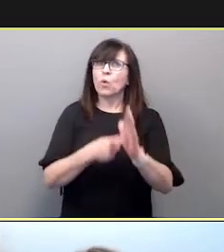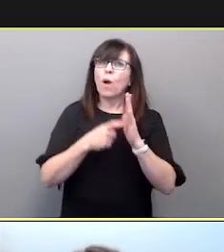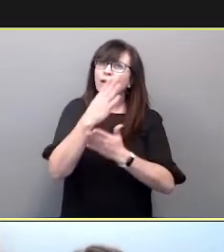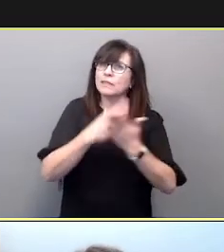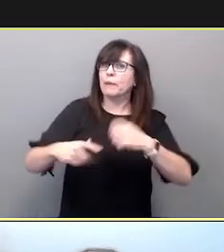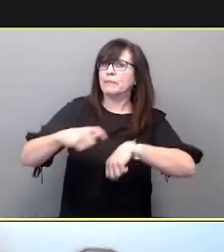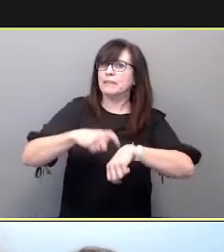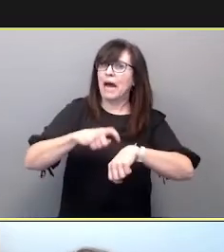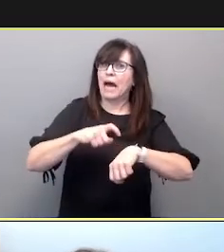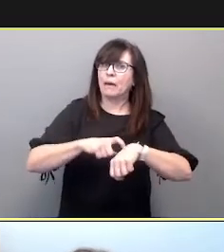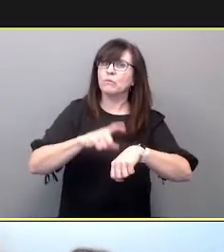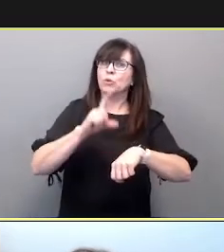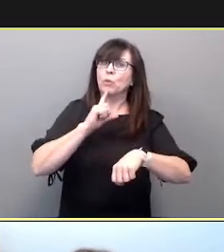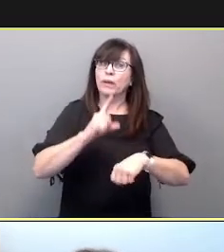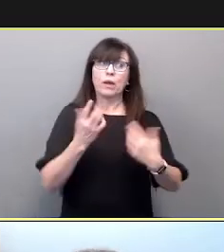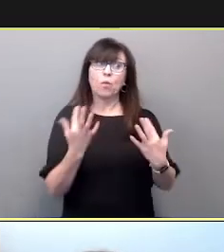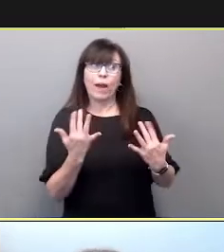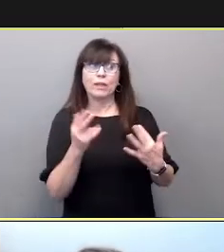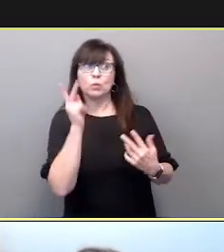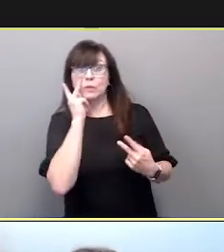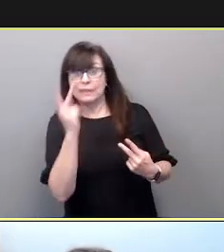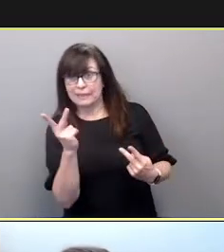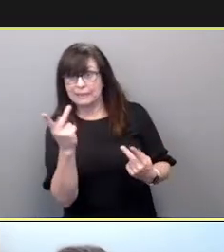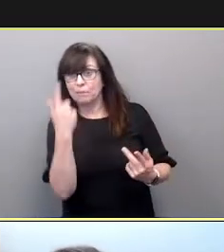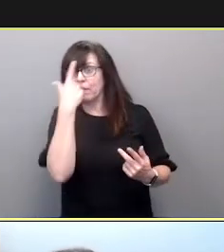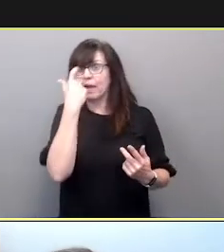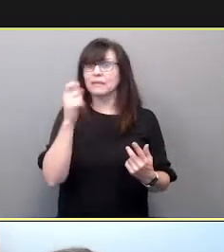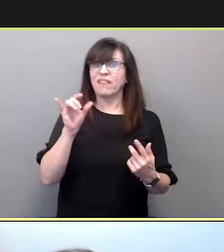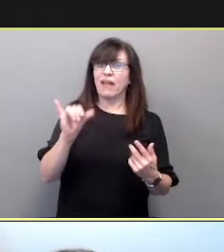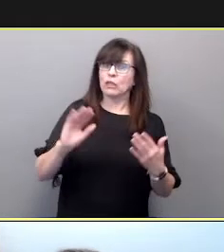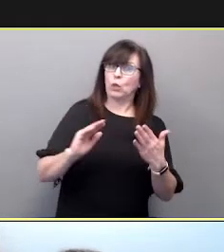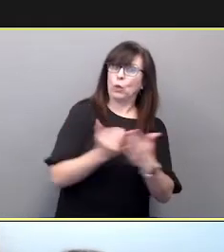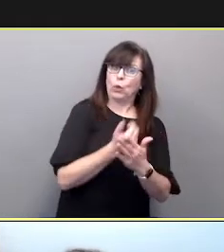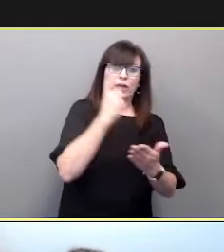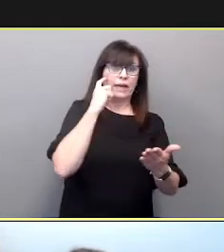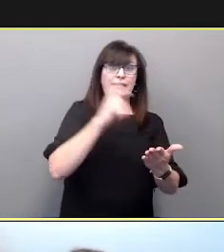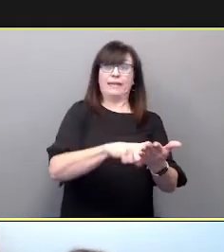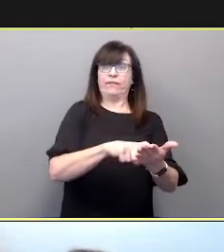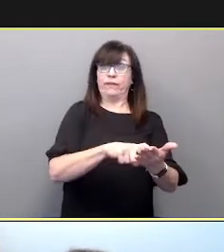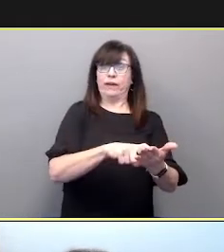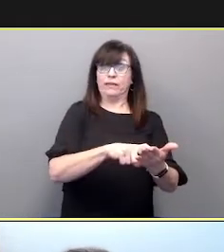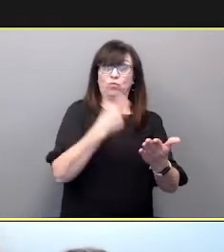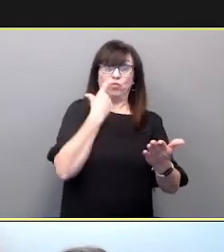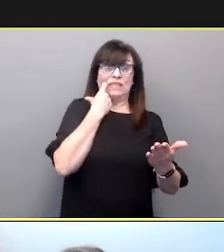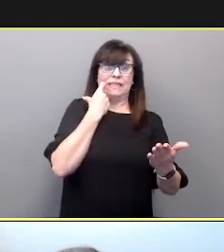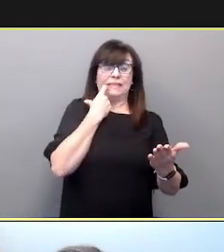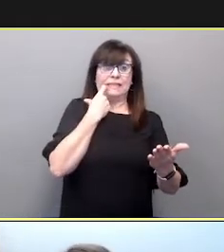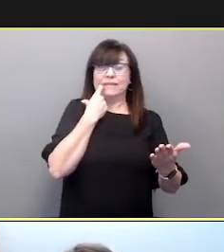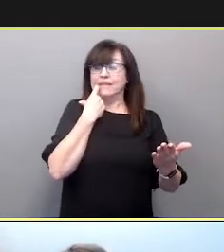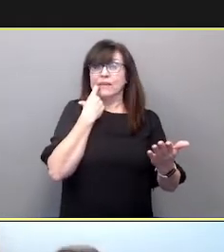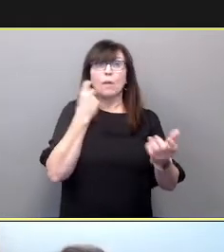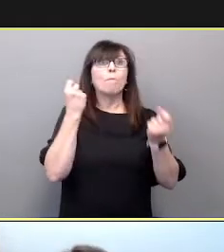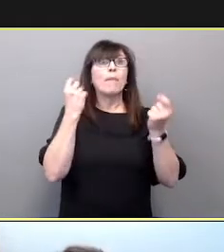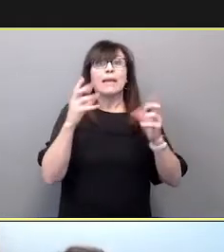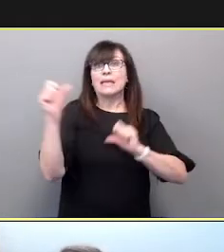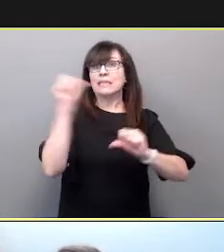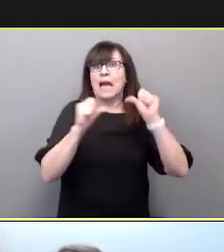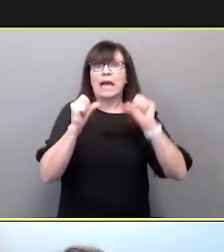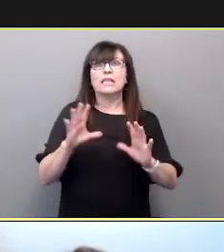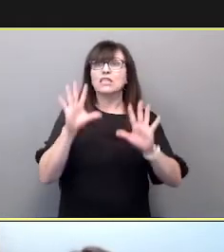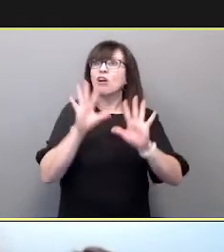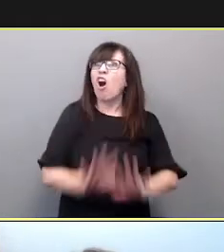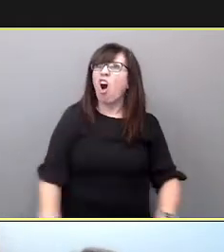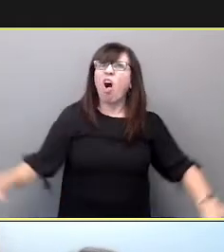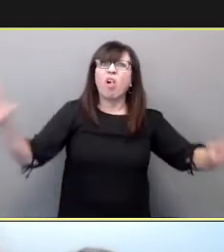to elapse because this was newly identified. There are scientists really around the